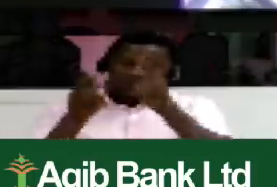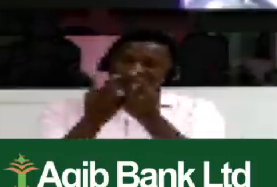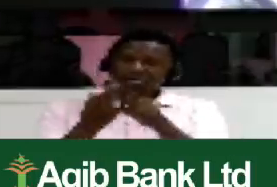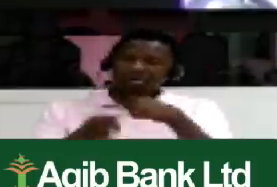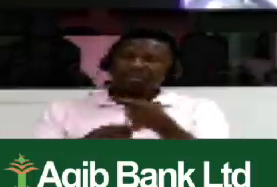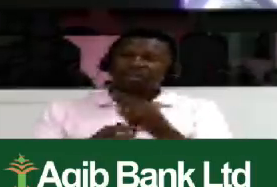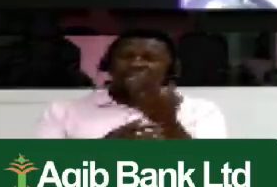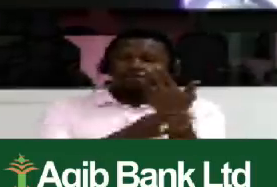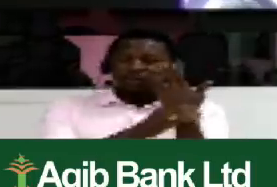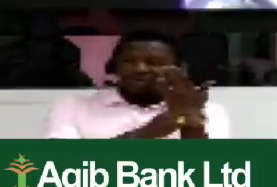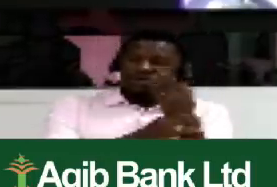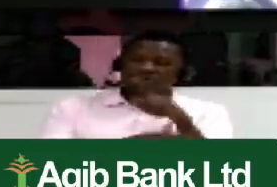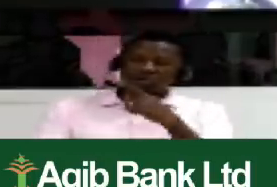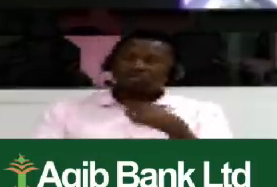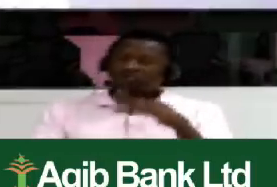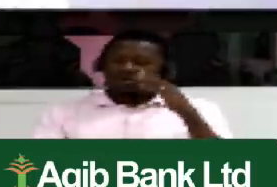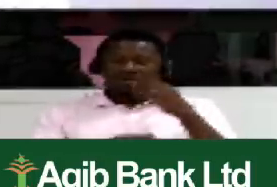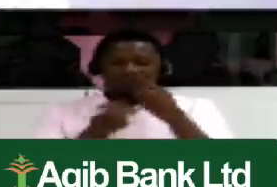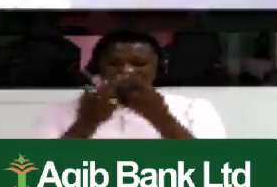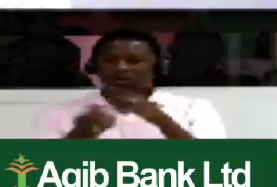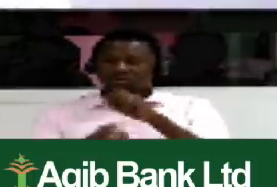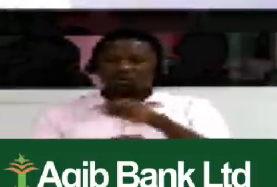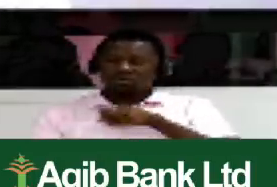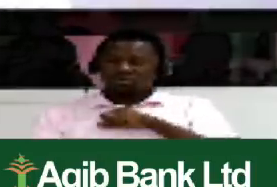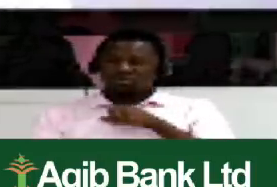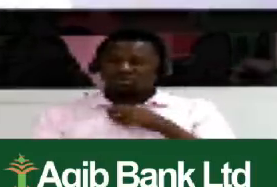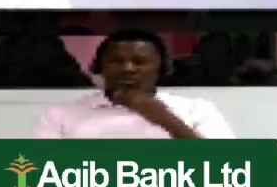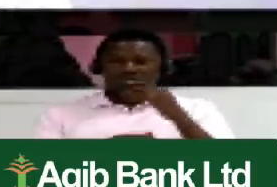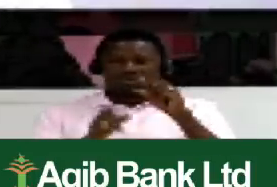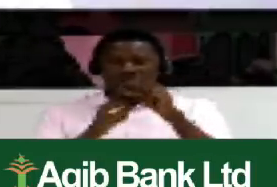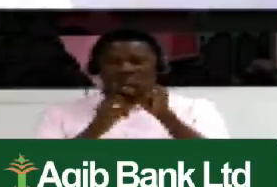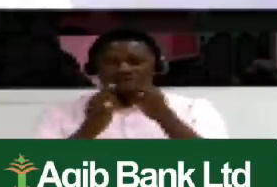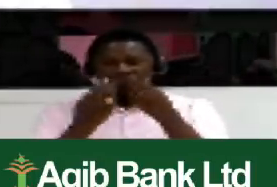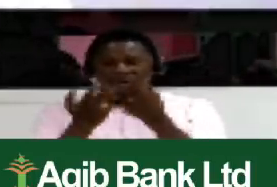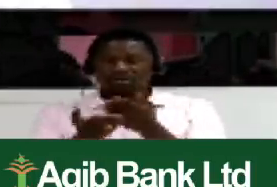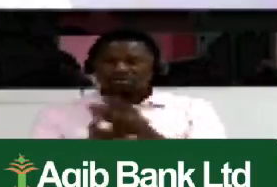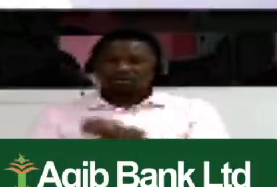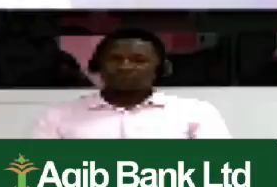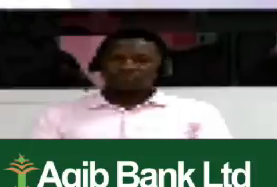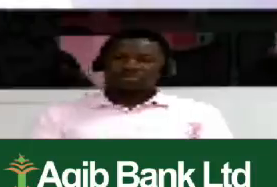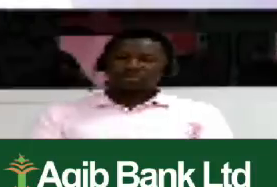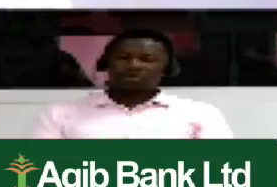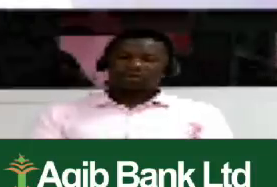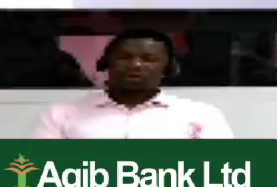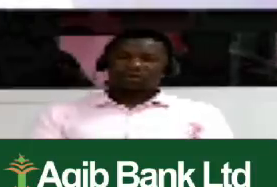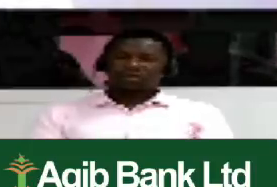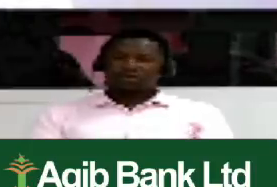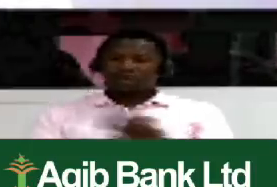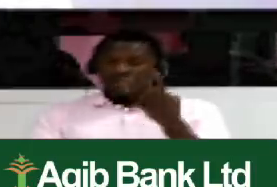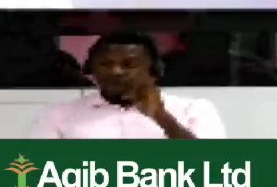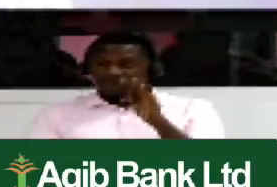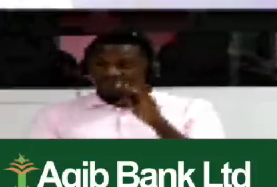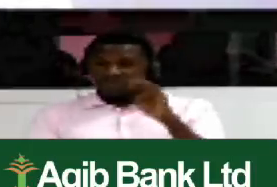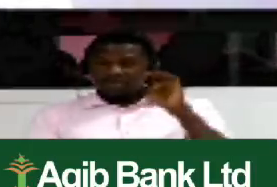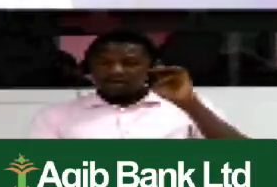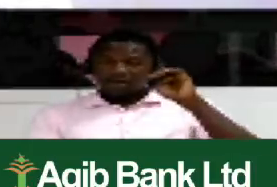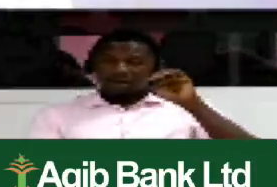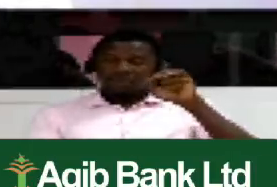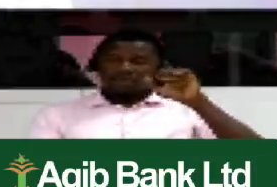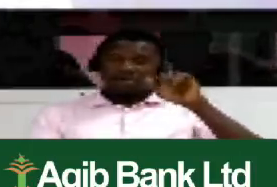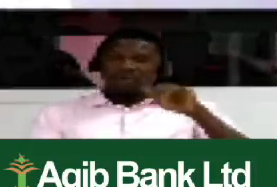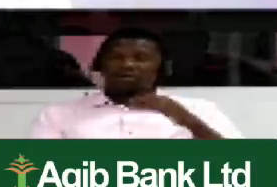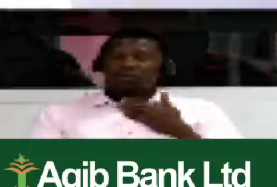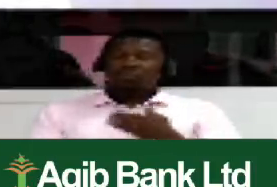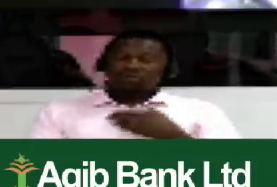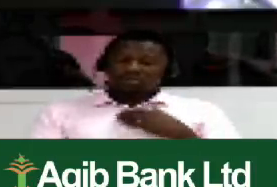did he just come to his own conclusions? Whether Aliobari was... The cause